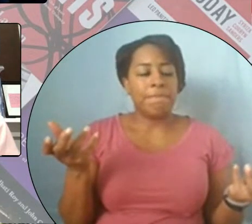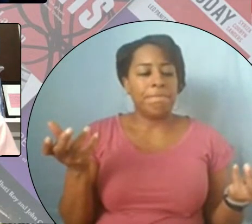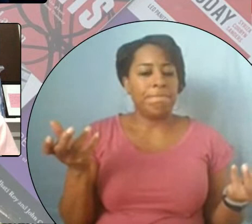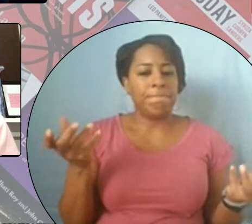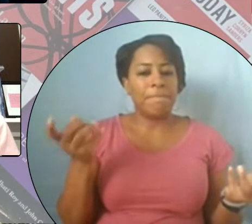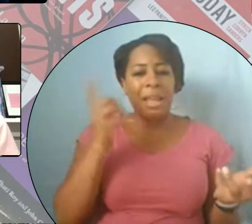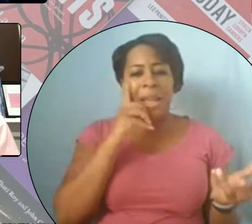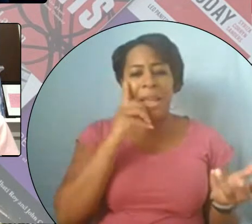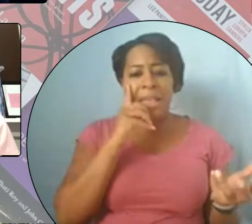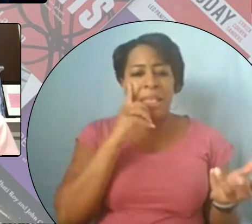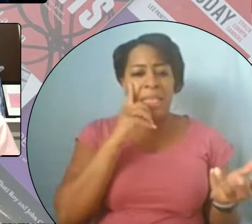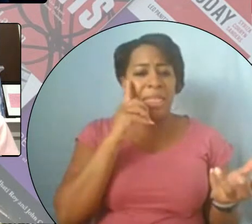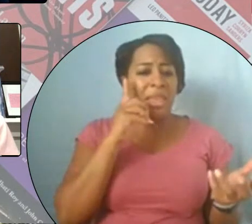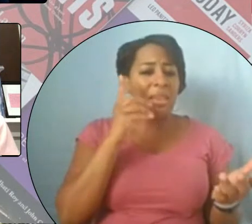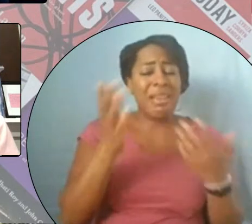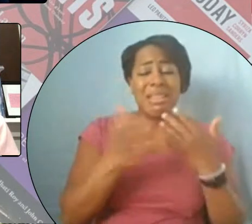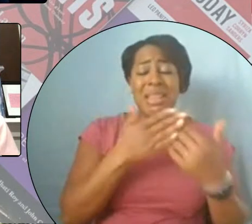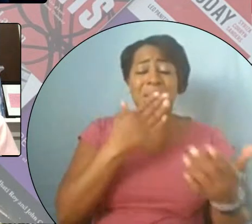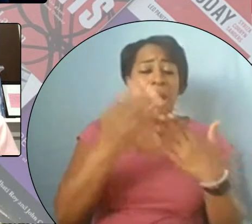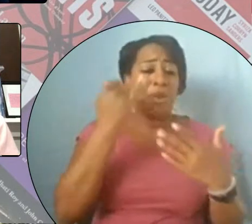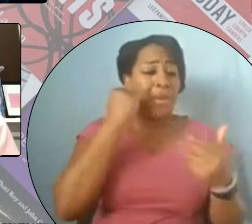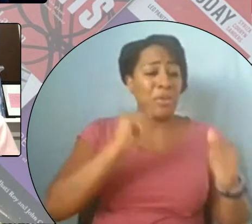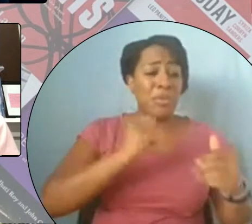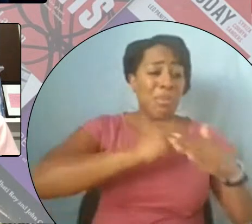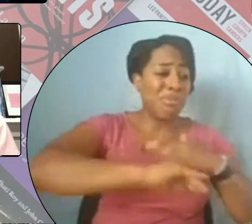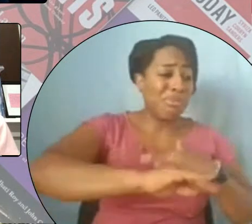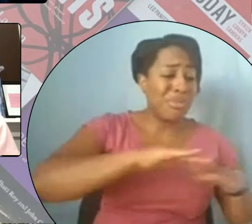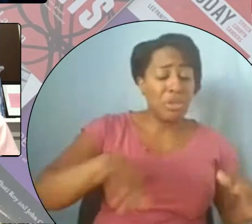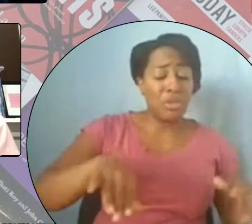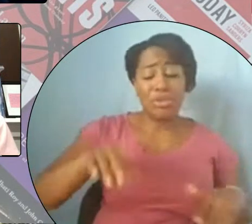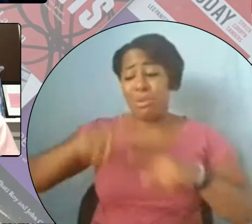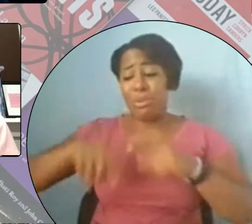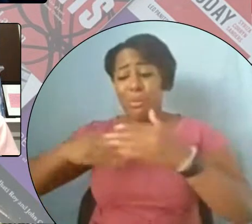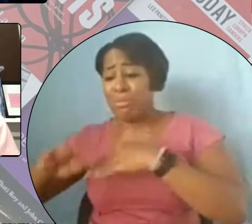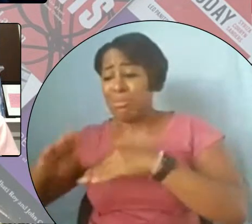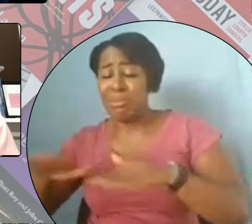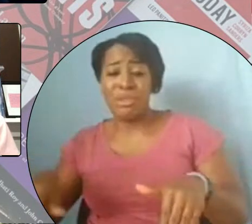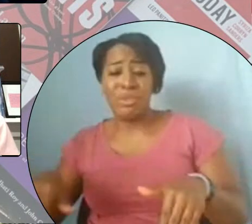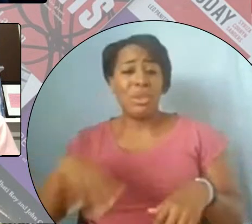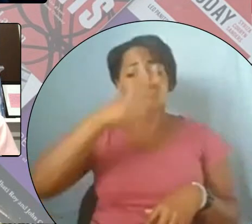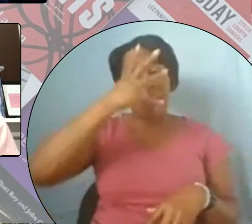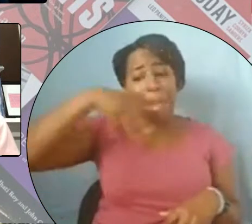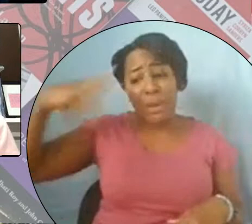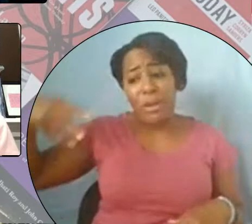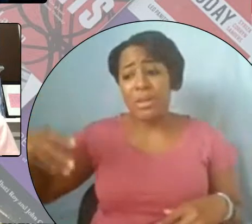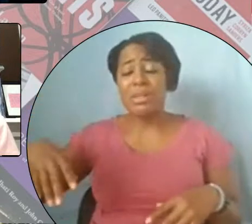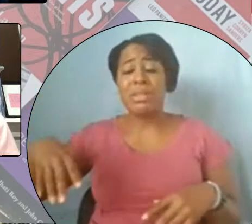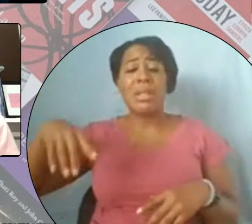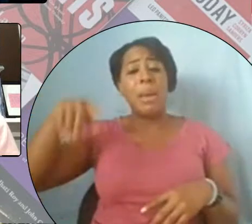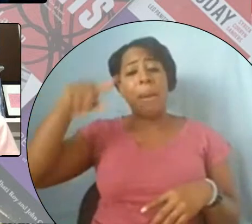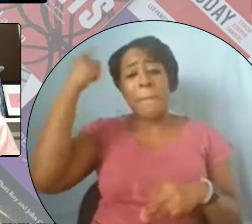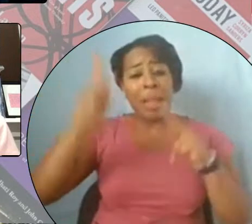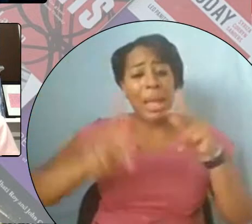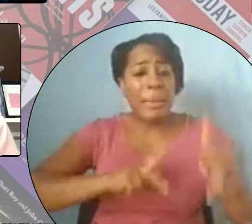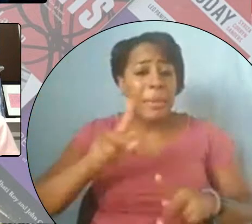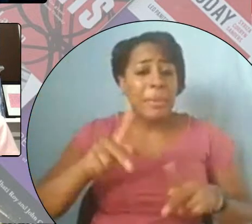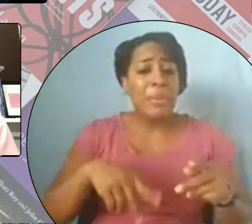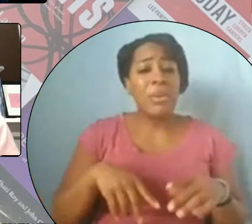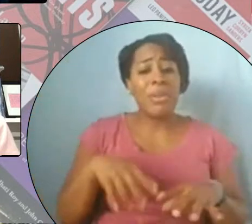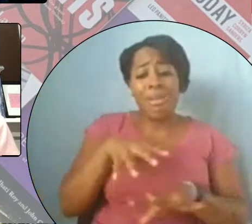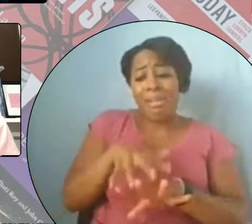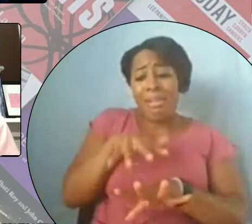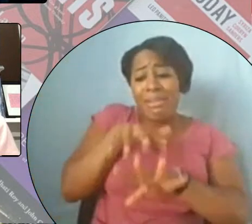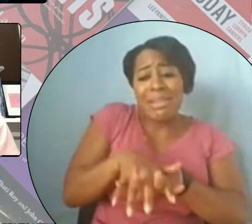women, whether you can bear children or you can't bear children, immigrants, Black folks, indigenous